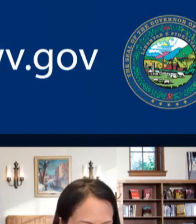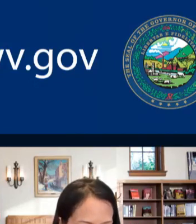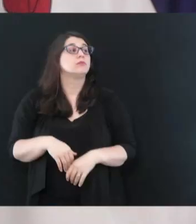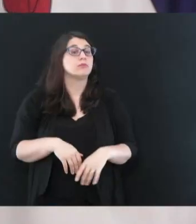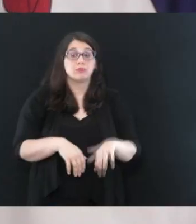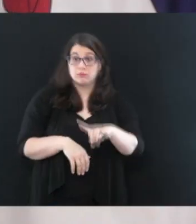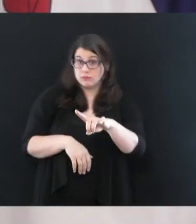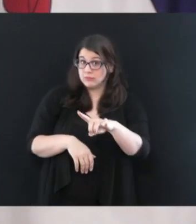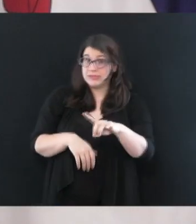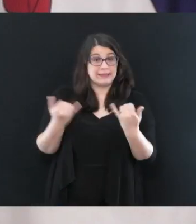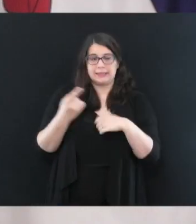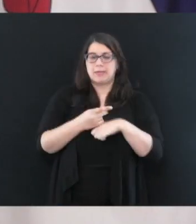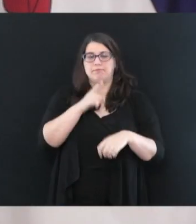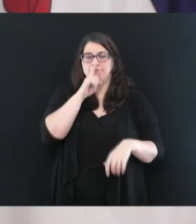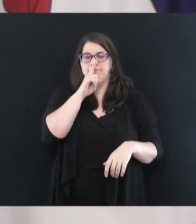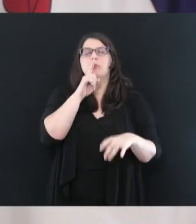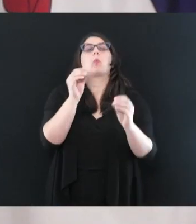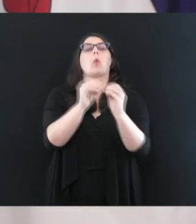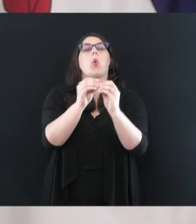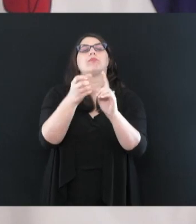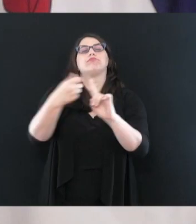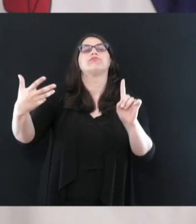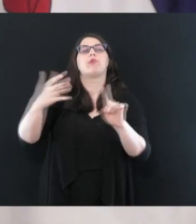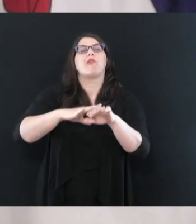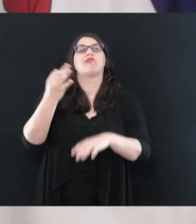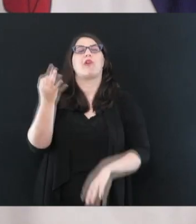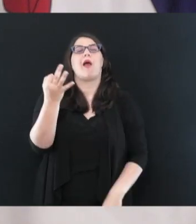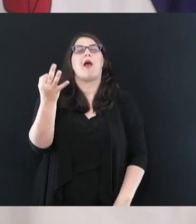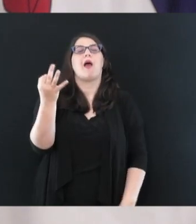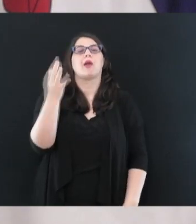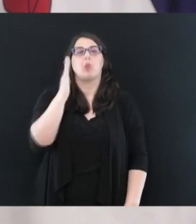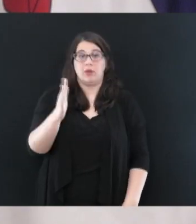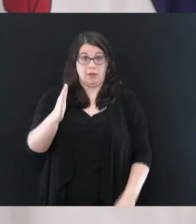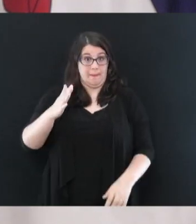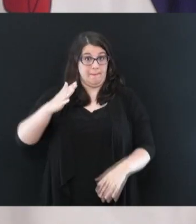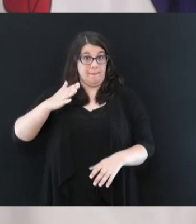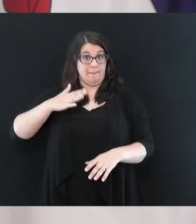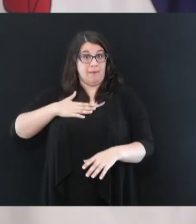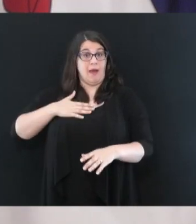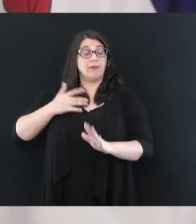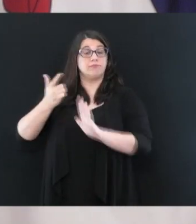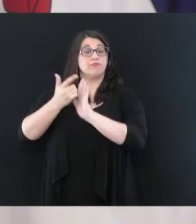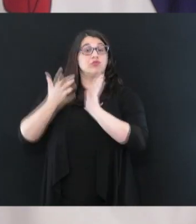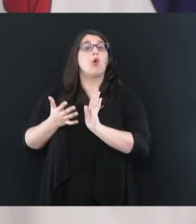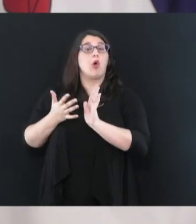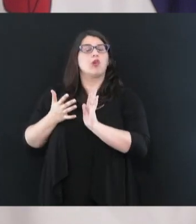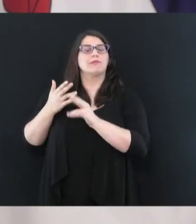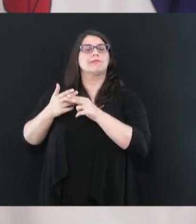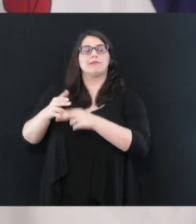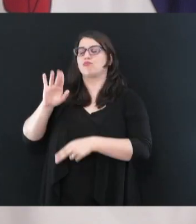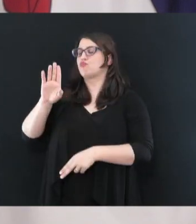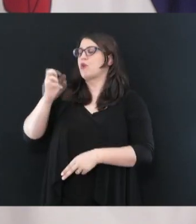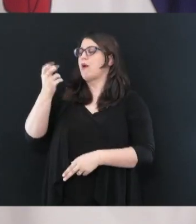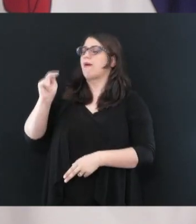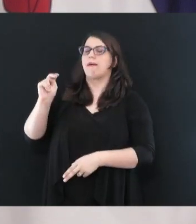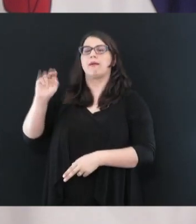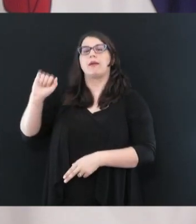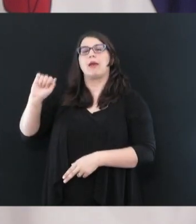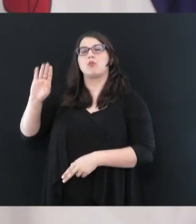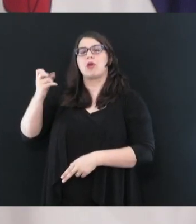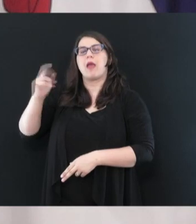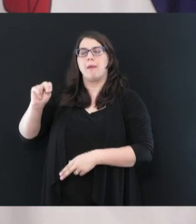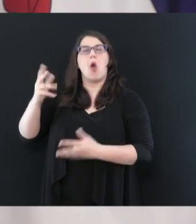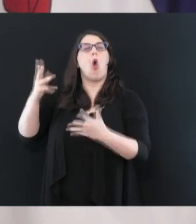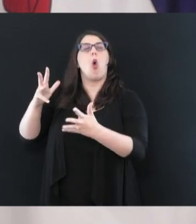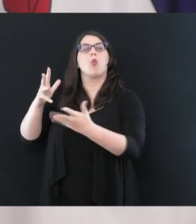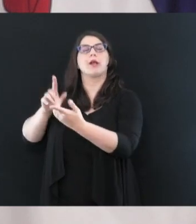that on Friday. And I know that my general counsel, Brian Abraham, is in conversation with these